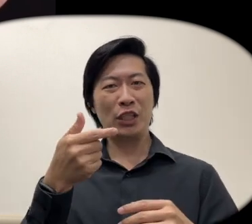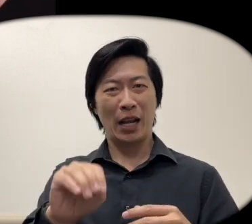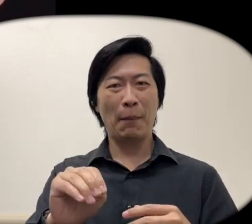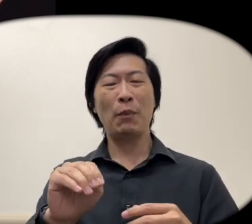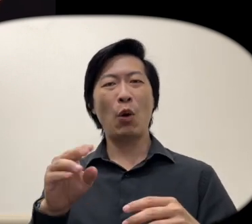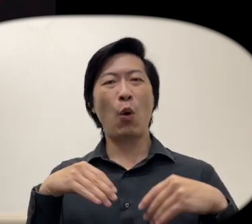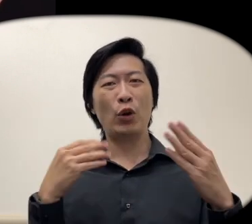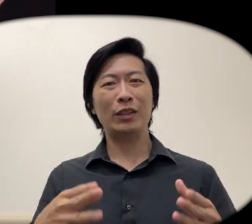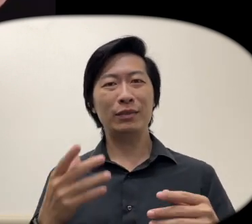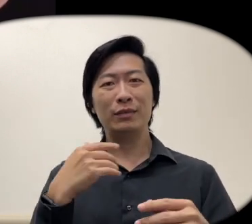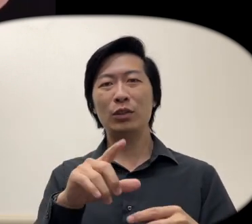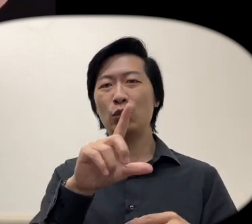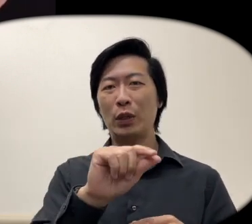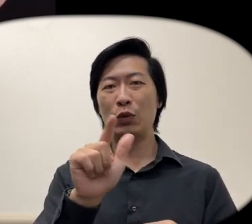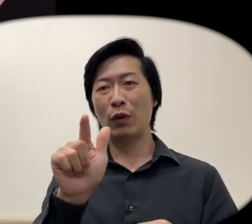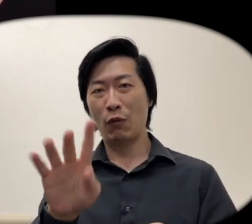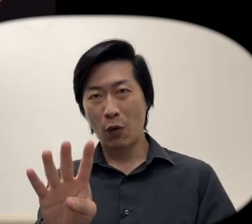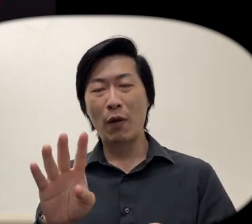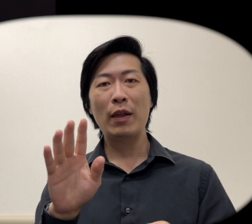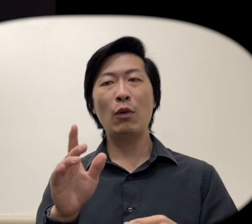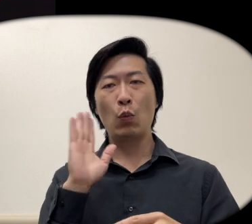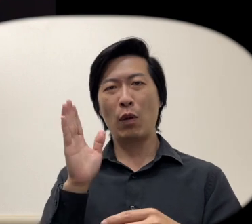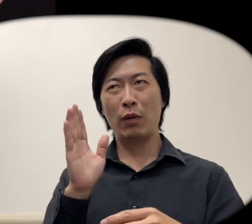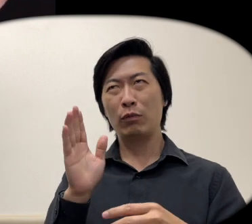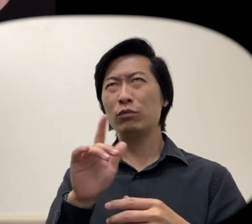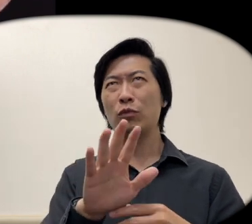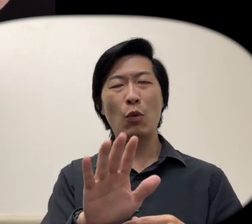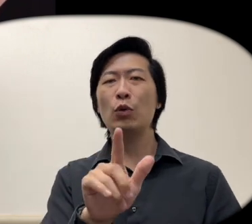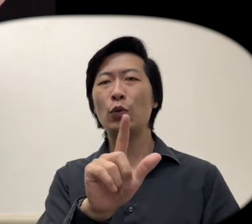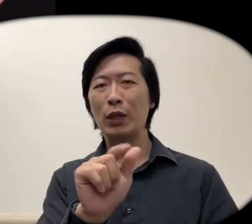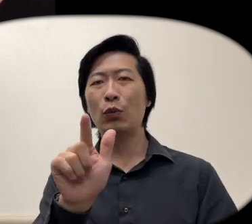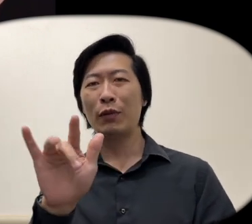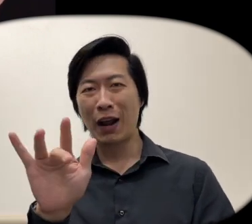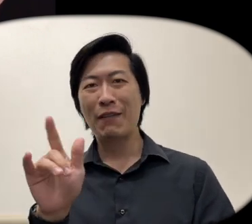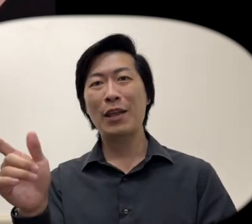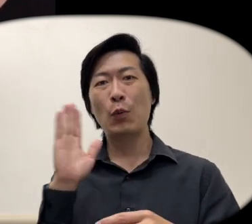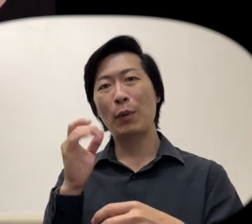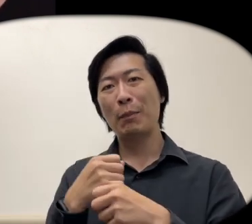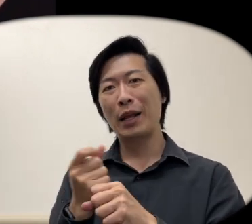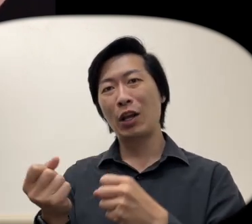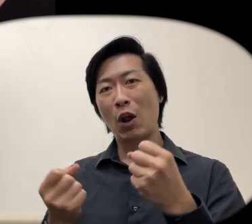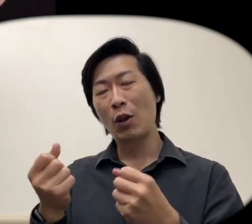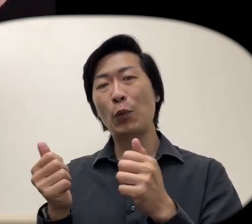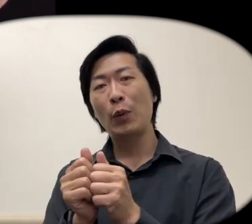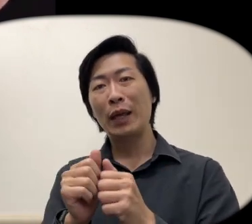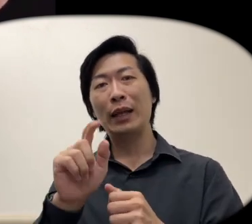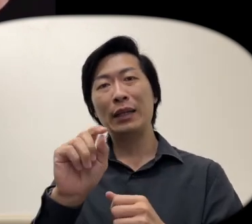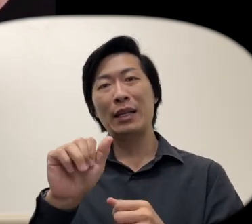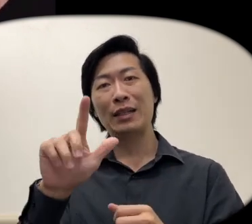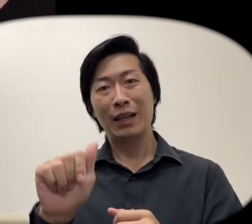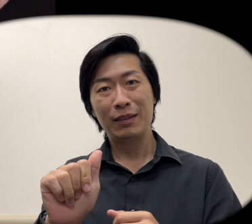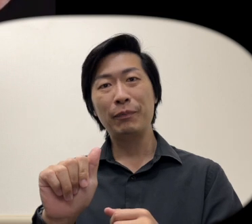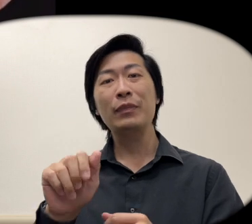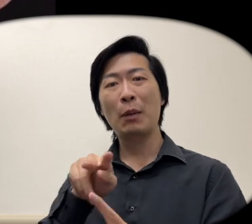in 2024, I believe GM is going to start making their cars, starting 2025 rather, they're going to start making their cars with Tesla's plug